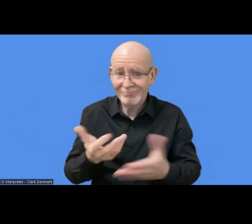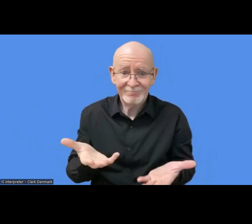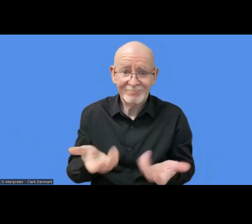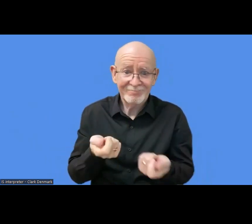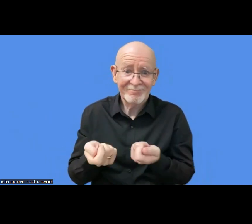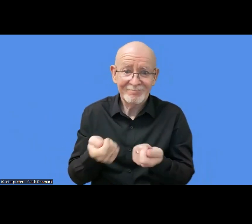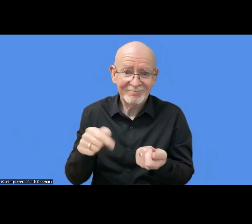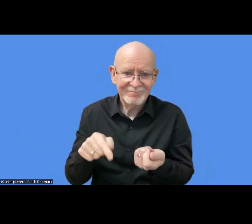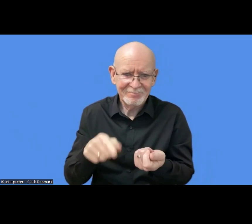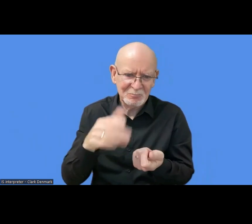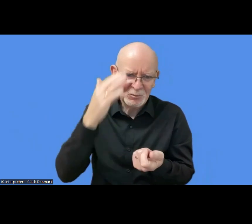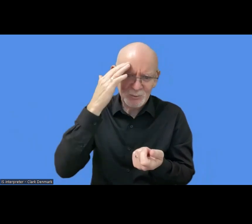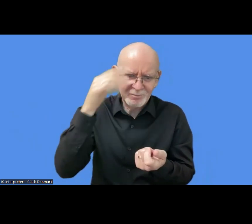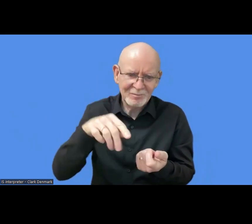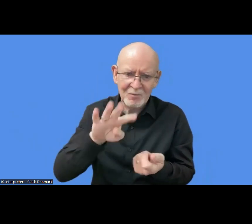the question here